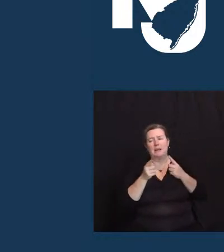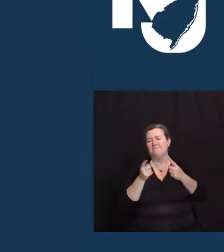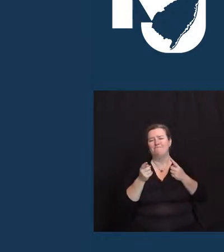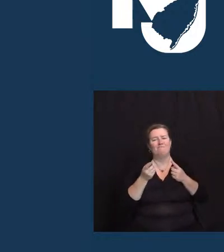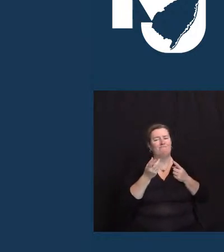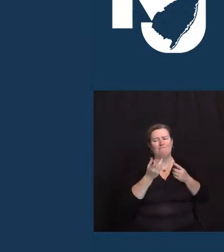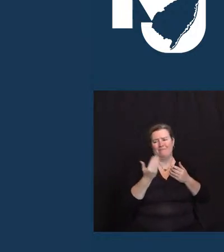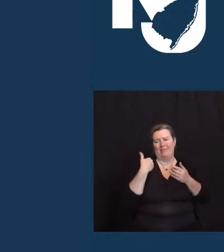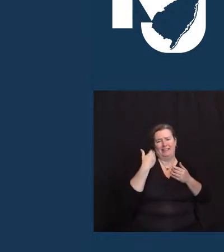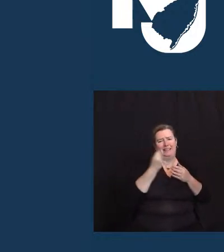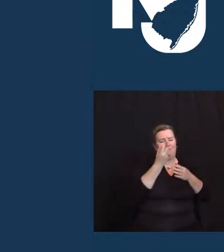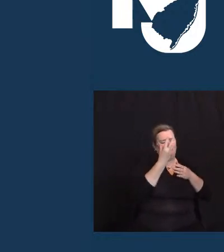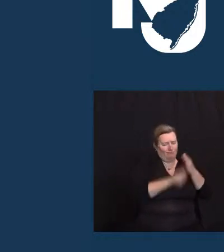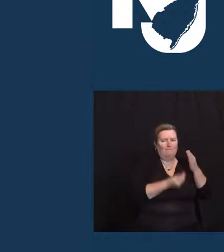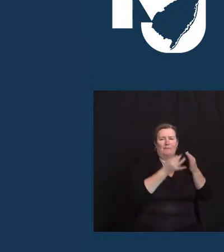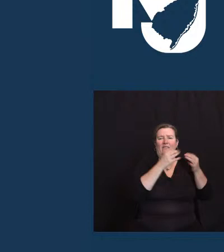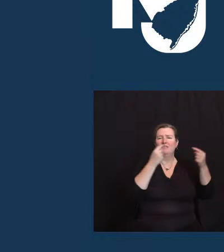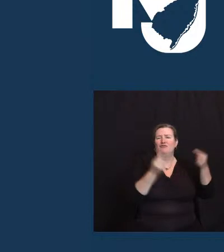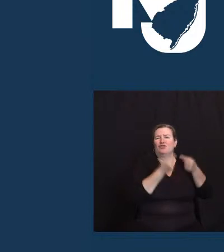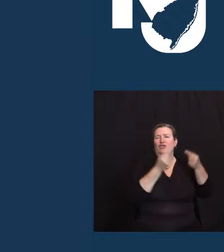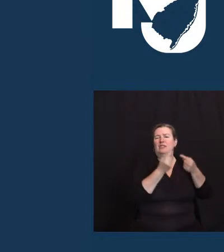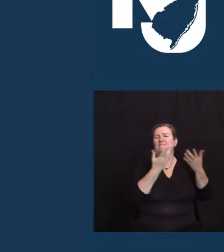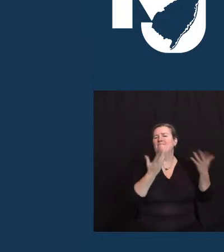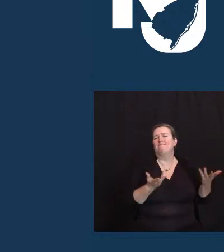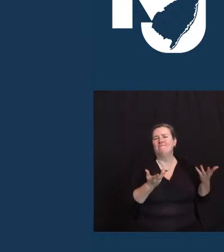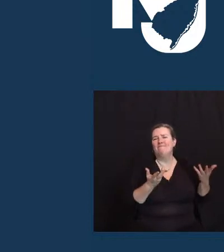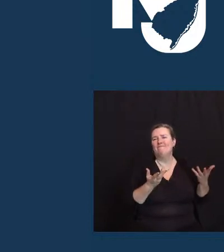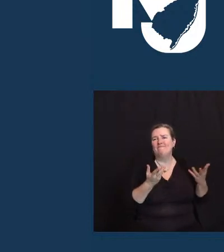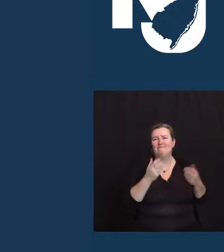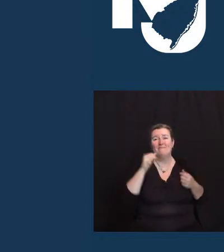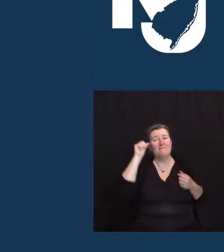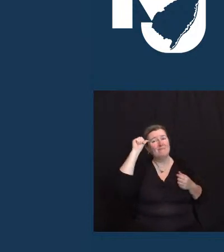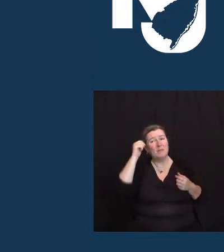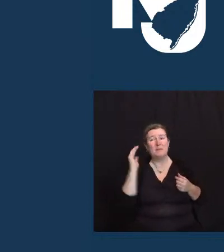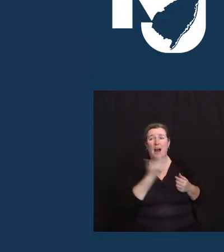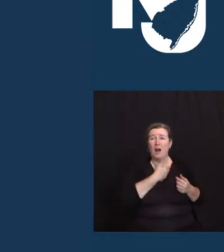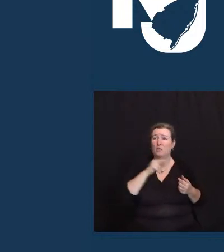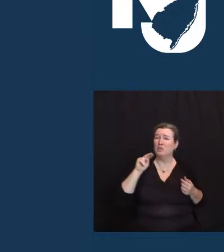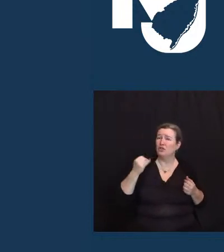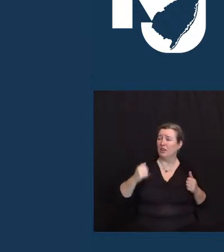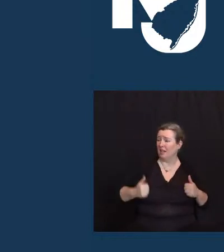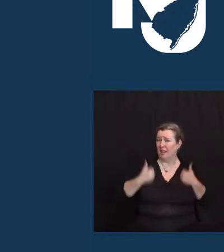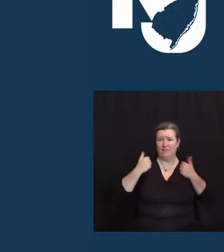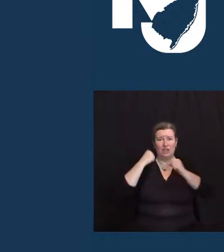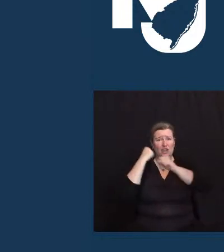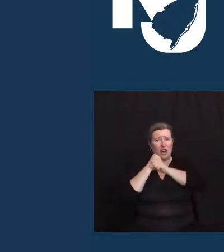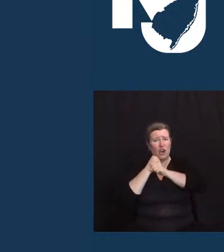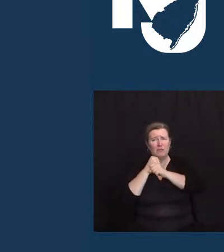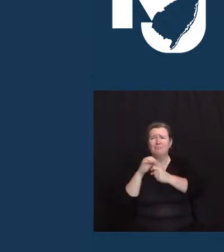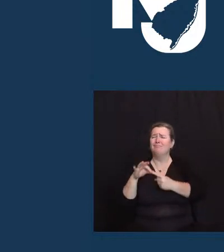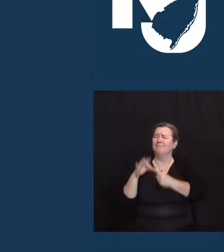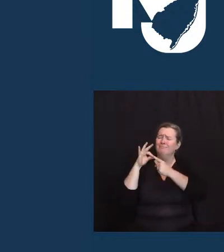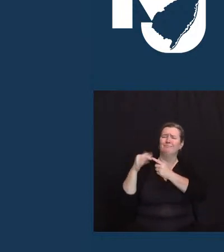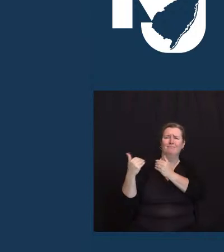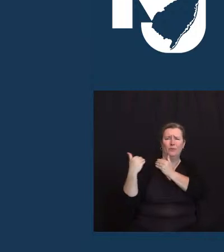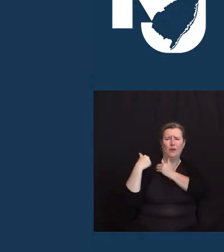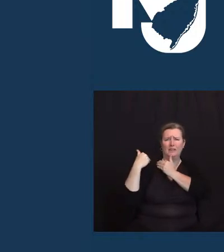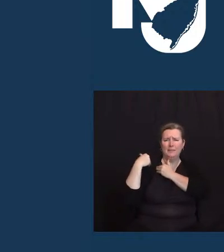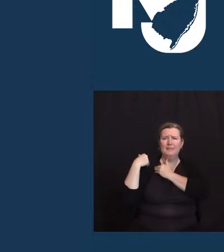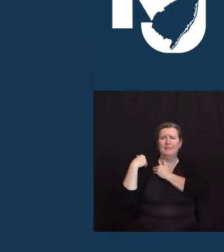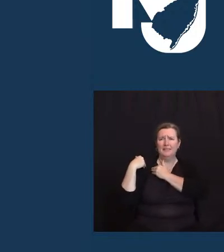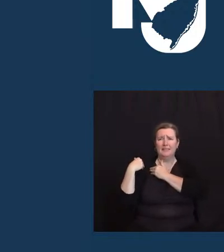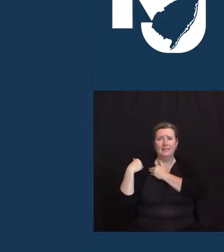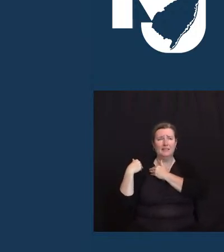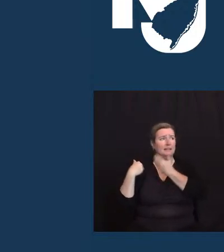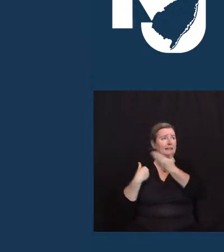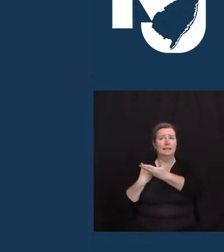Let's take a moment to remember that our lifeguards take on a special responsibility. Norman was literally living his dream and being part of